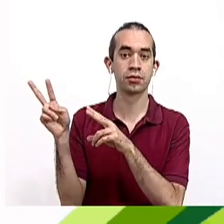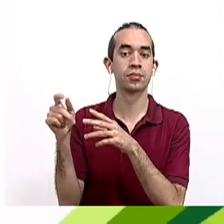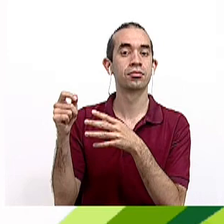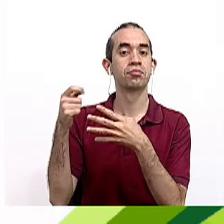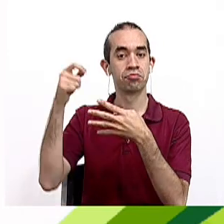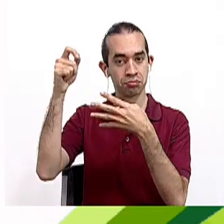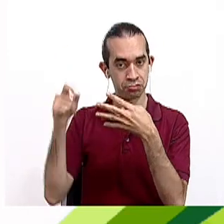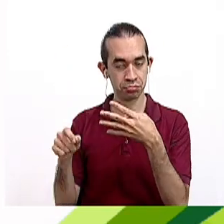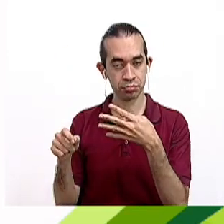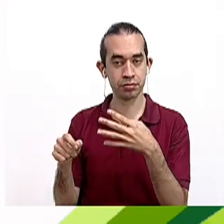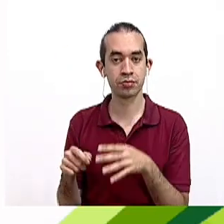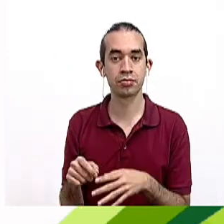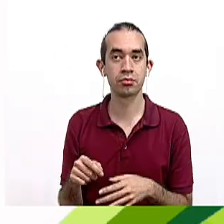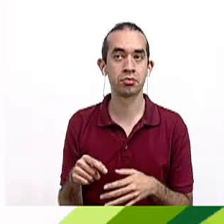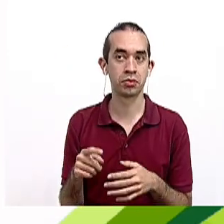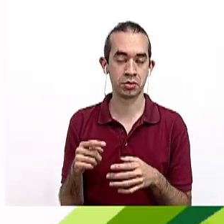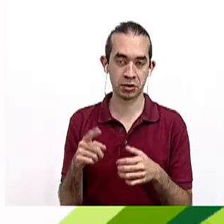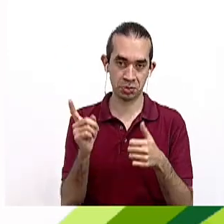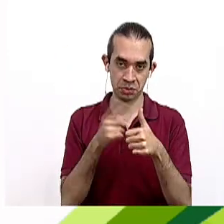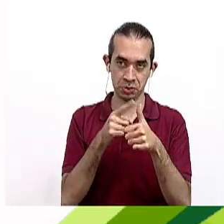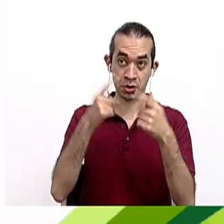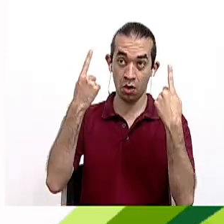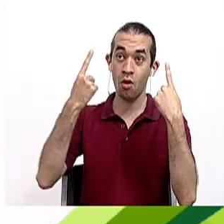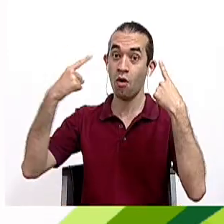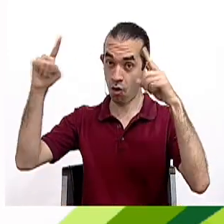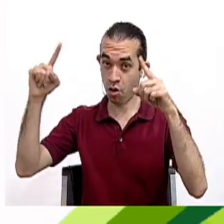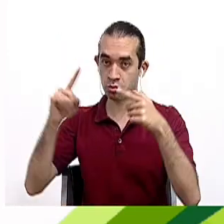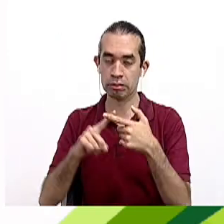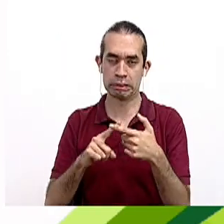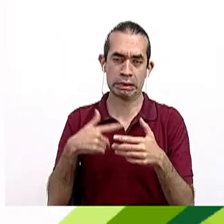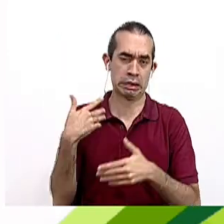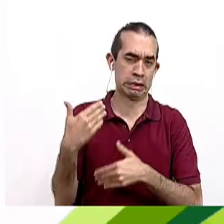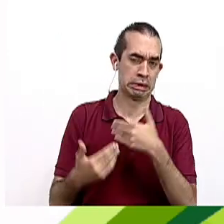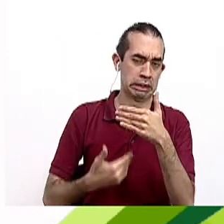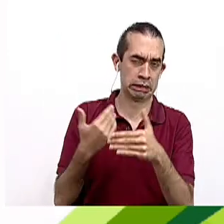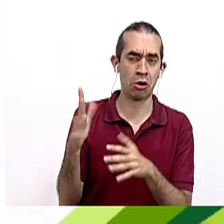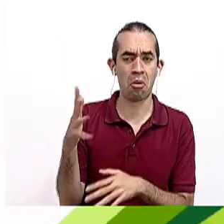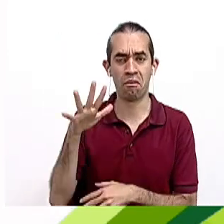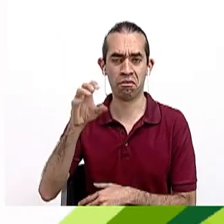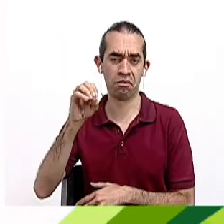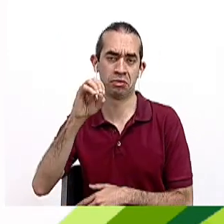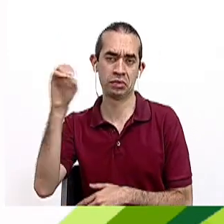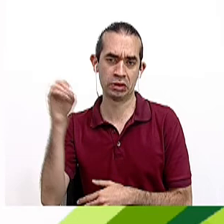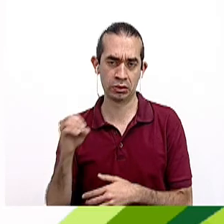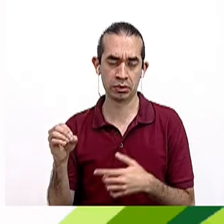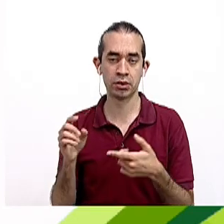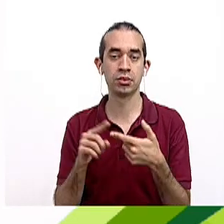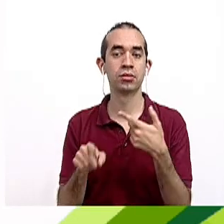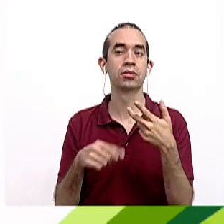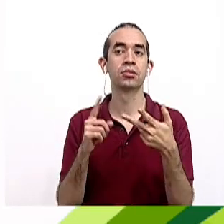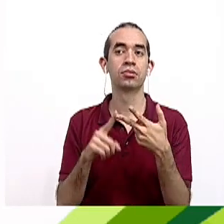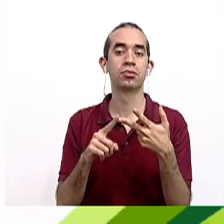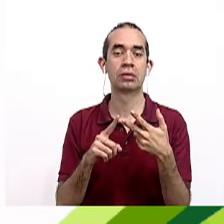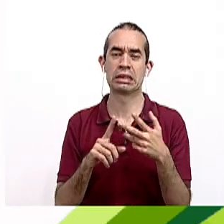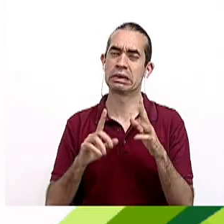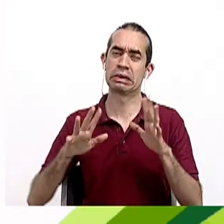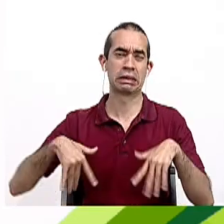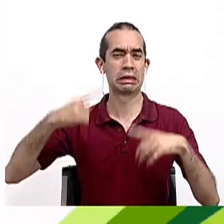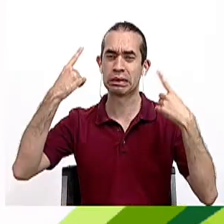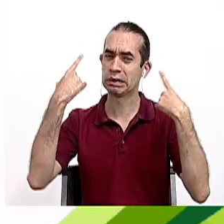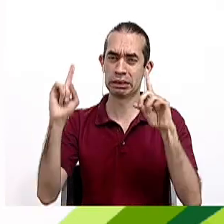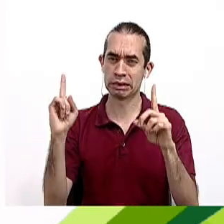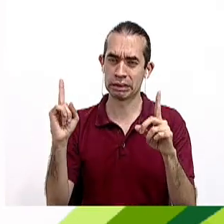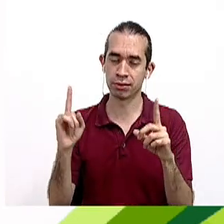criteria. So achieved, we have in progress like 50%, and not achieved if you didn't do